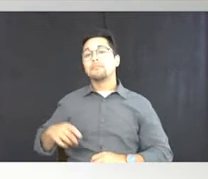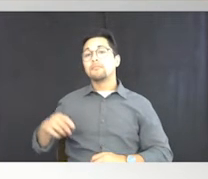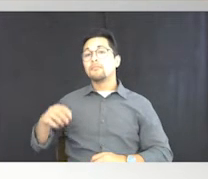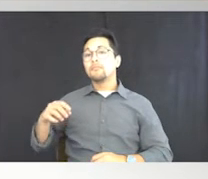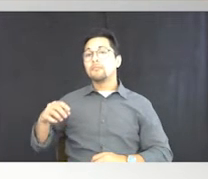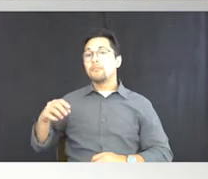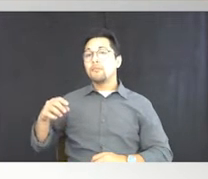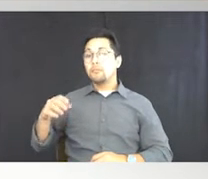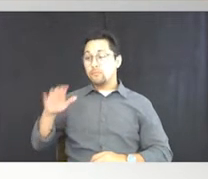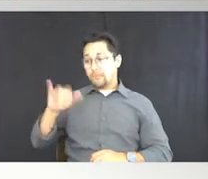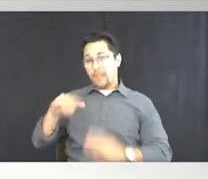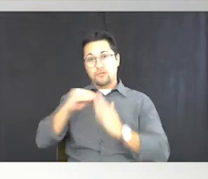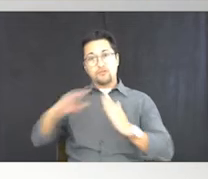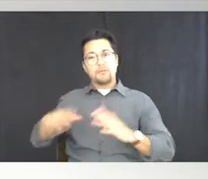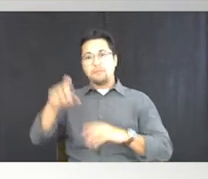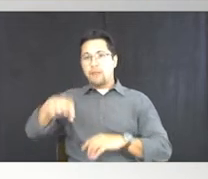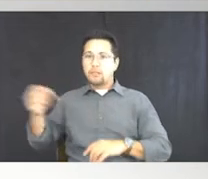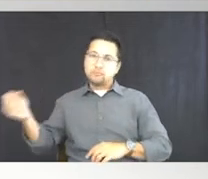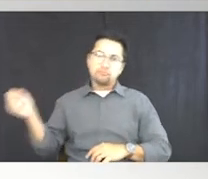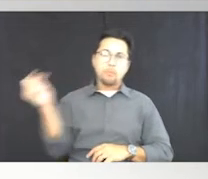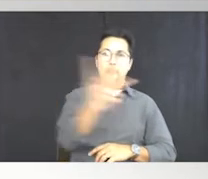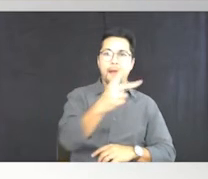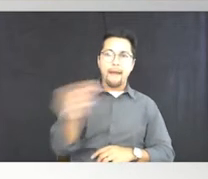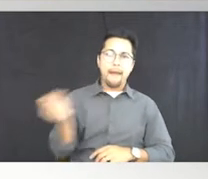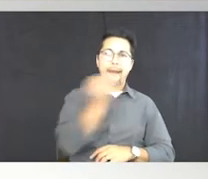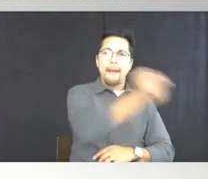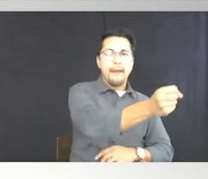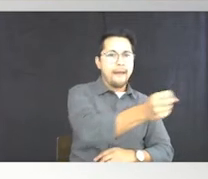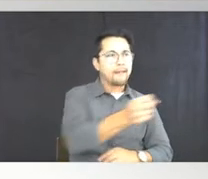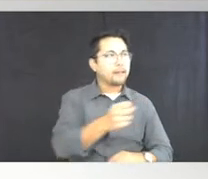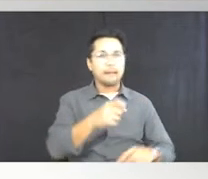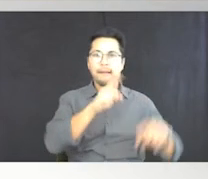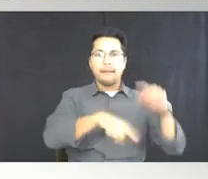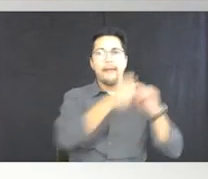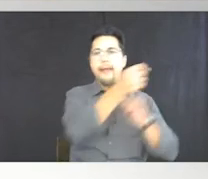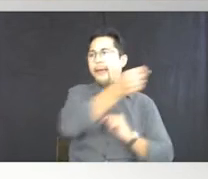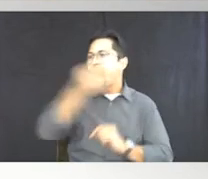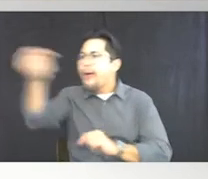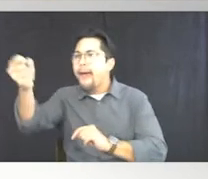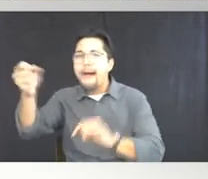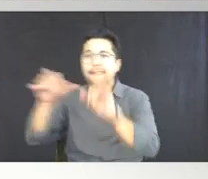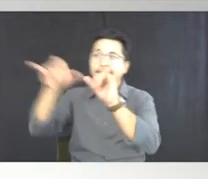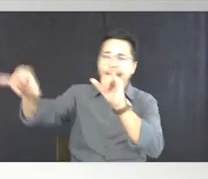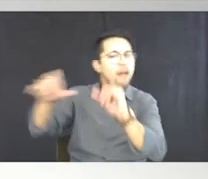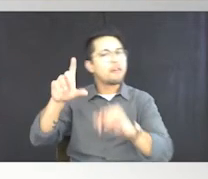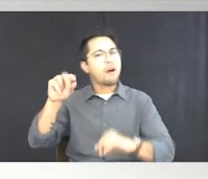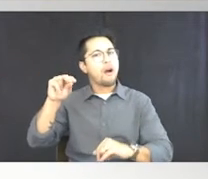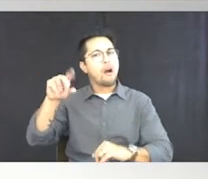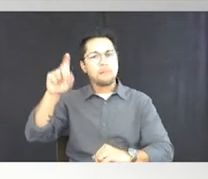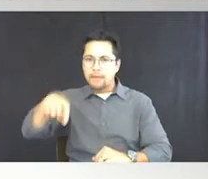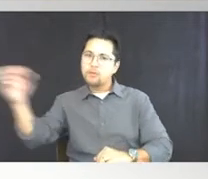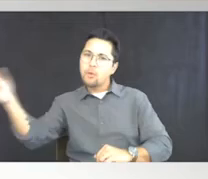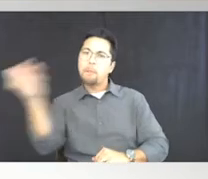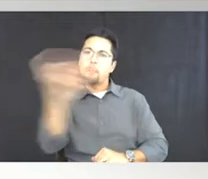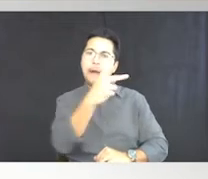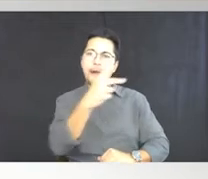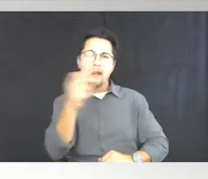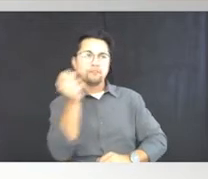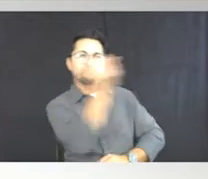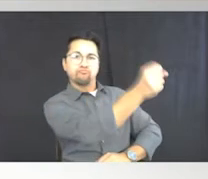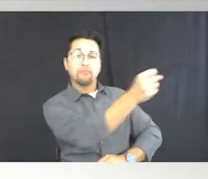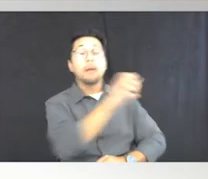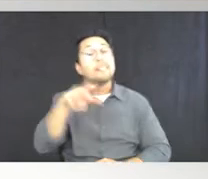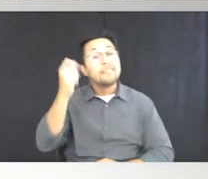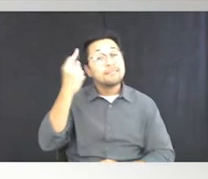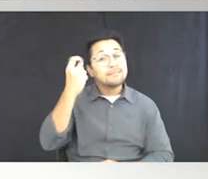the student to the original placement. So they can't keep them where they move them to. They have to return them unless the